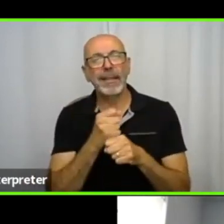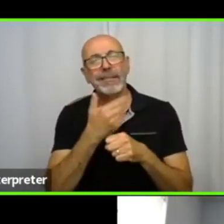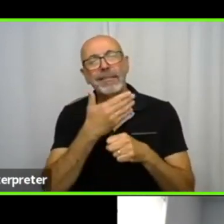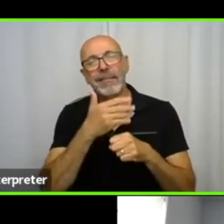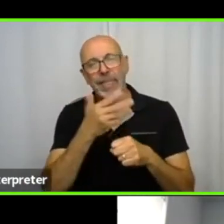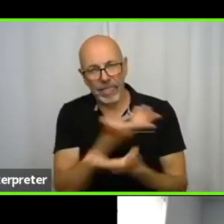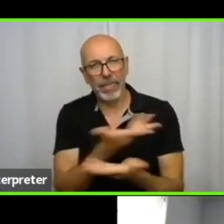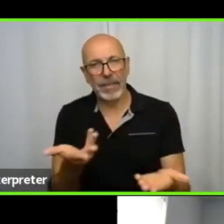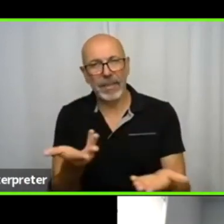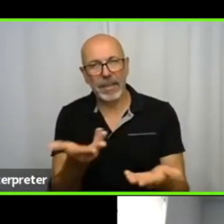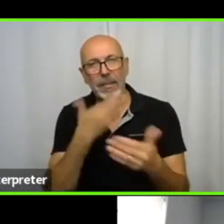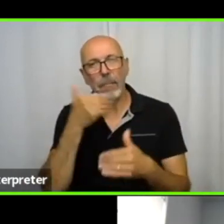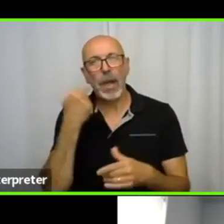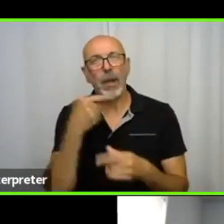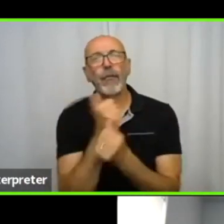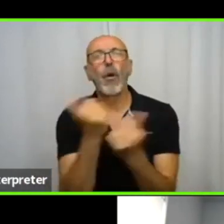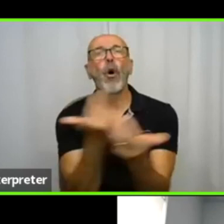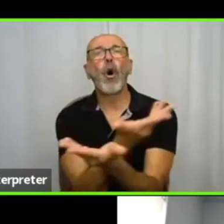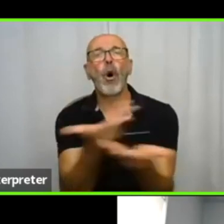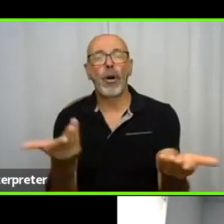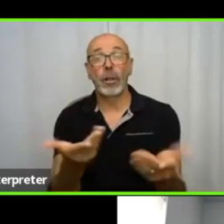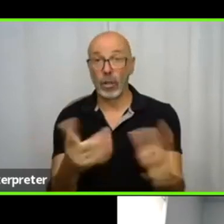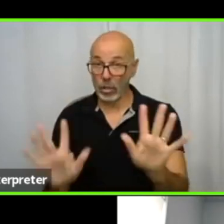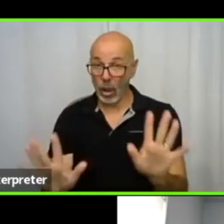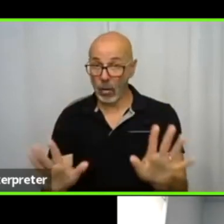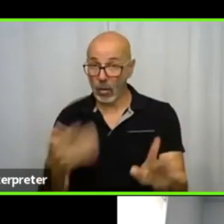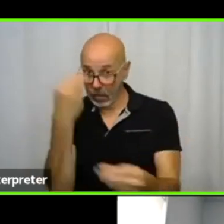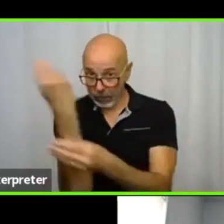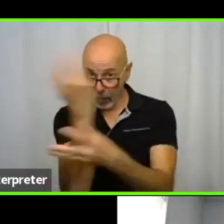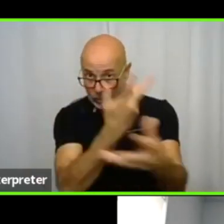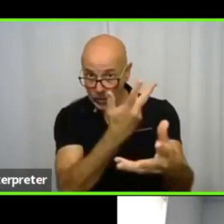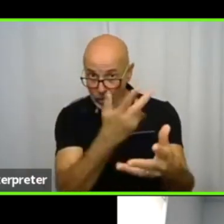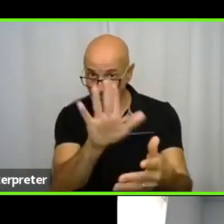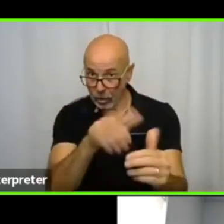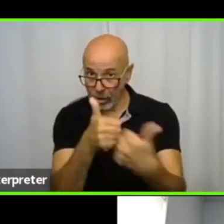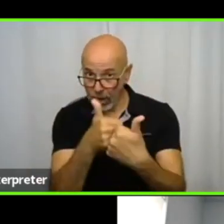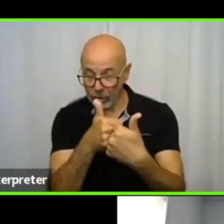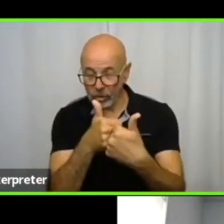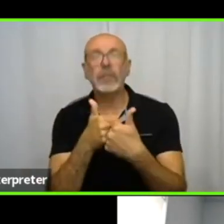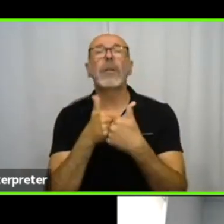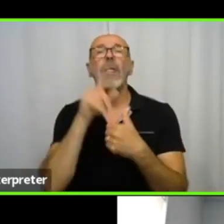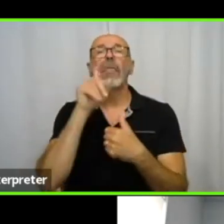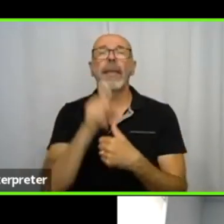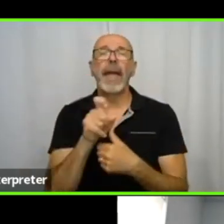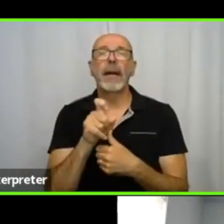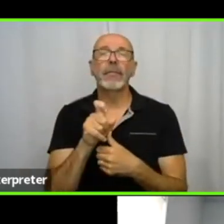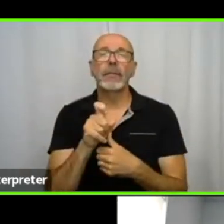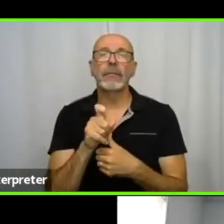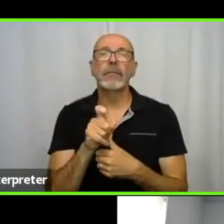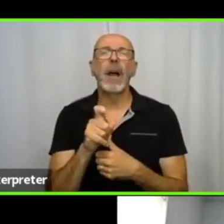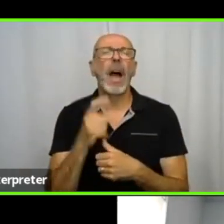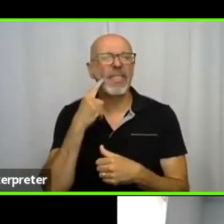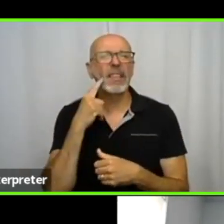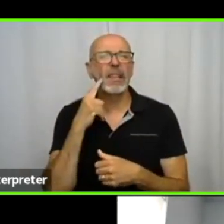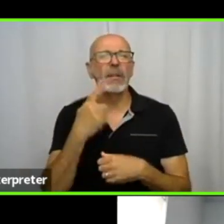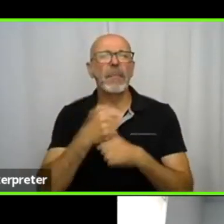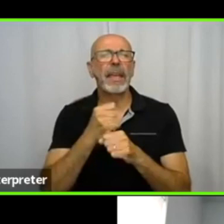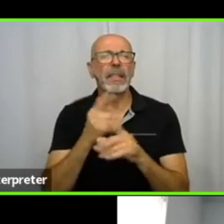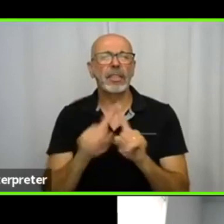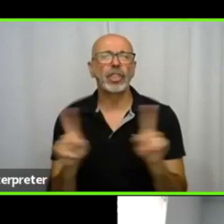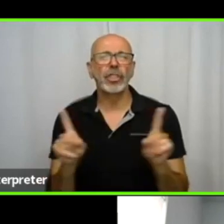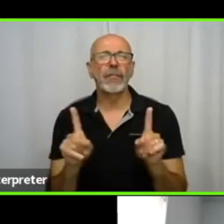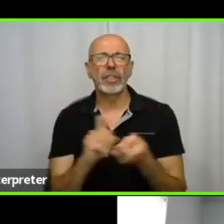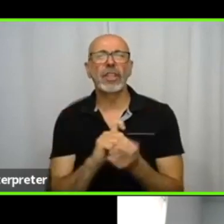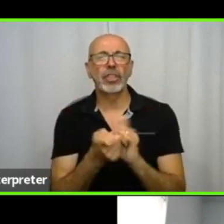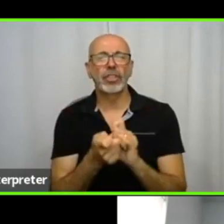all. So when you tell them what your challenges are, they have to hopefully they'll make a difference, they'll make a change. So